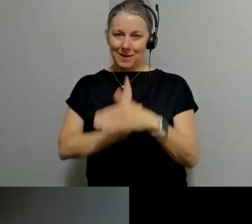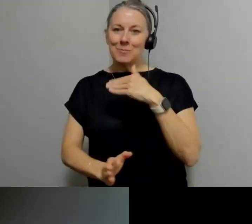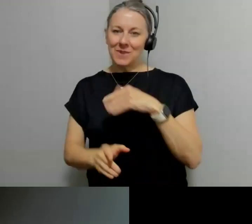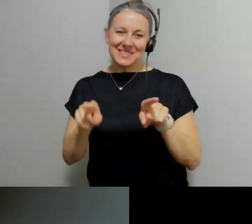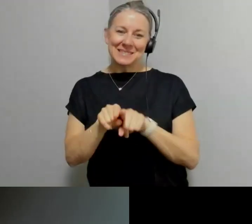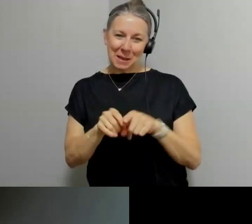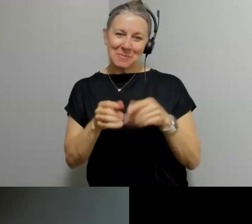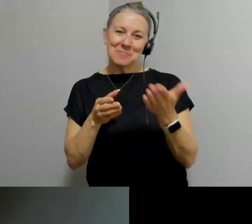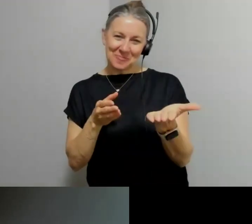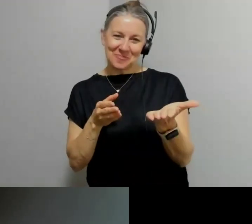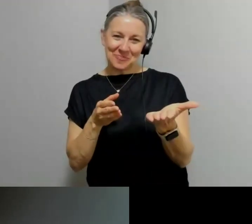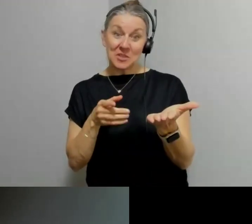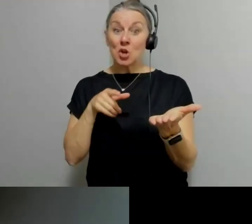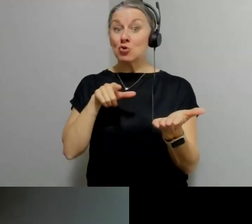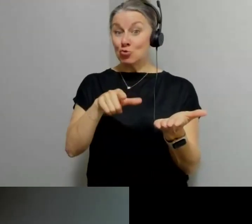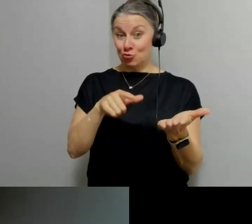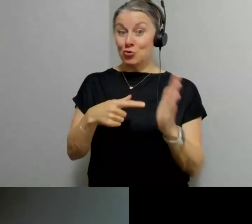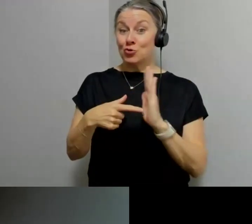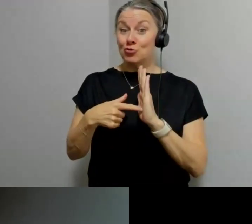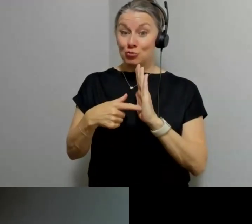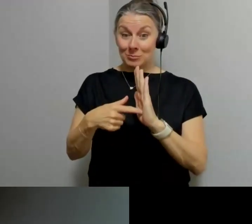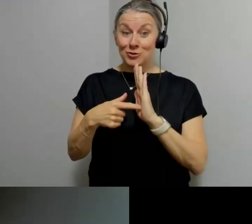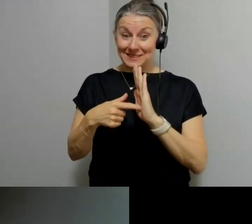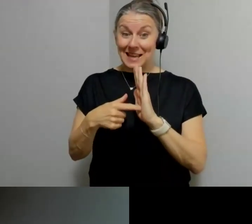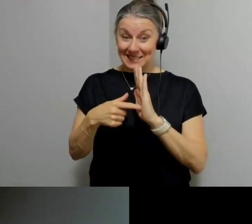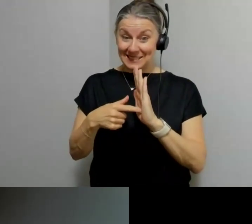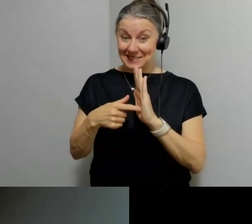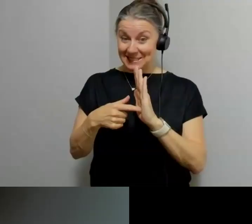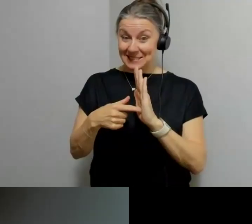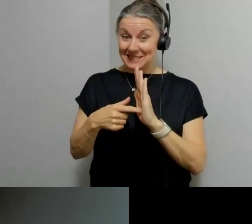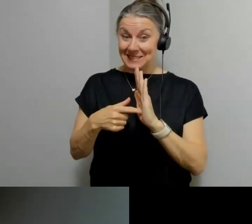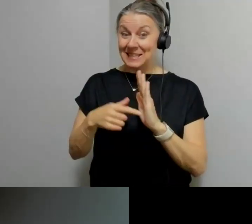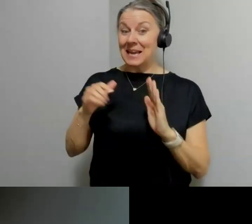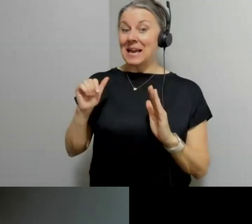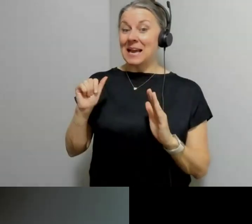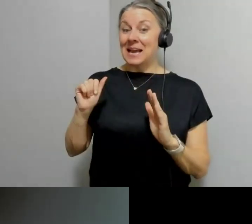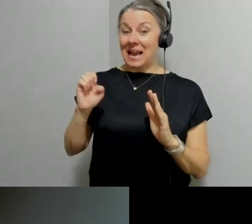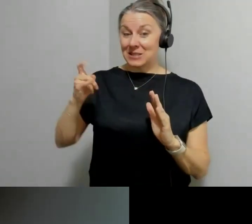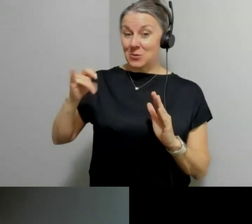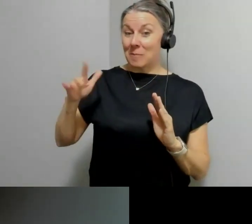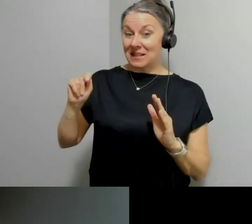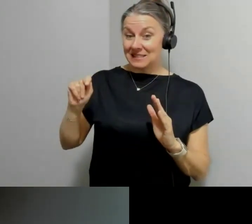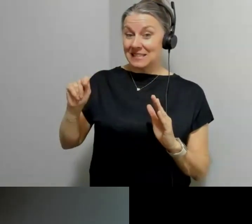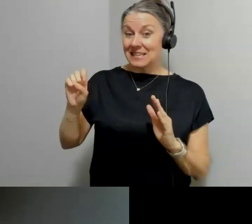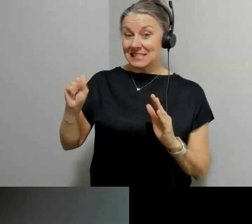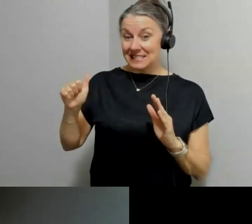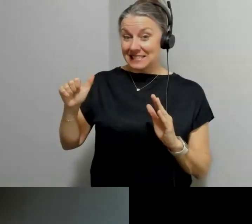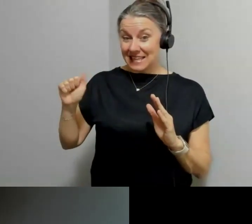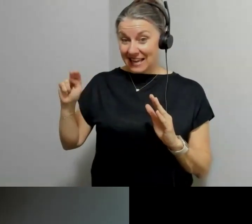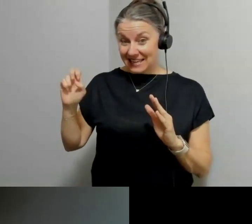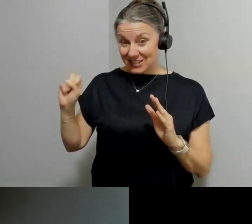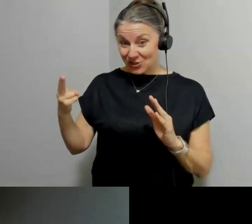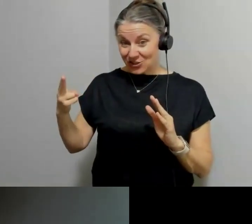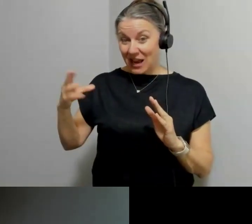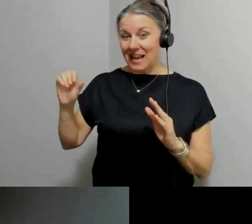representing very ably Esquimalt Saanich and Suk. And yes, she did pick up the call and decided